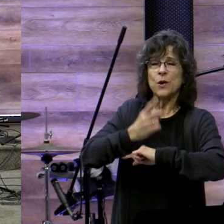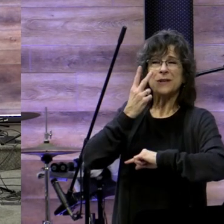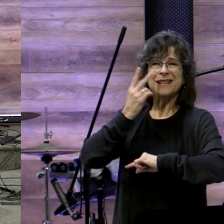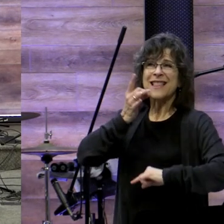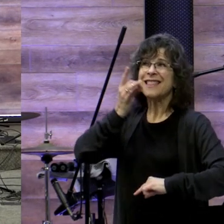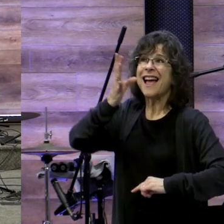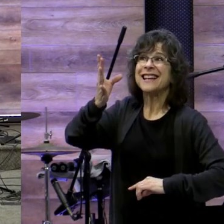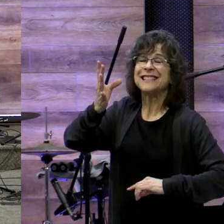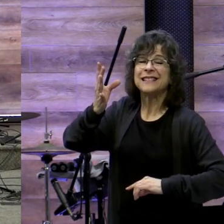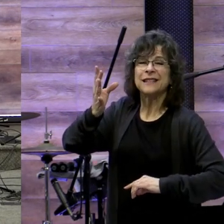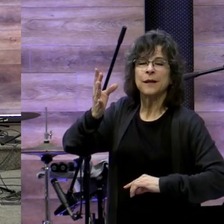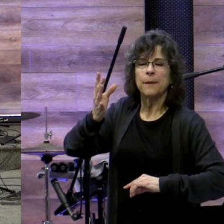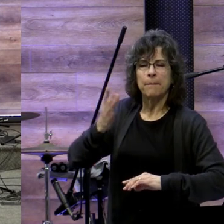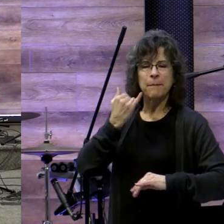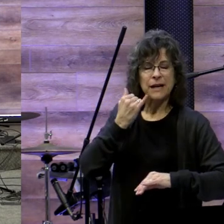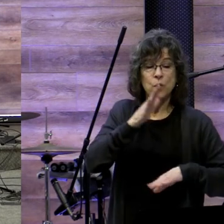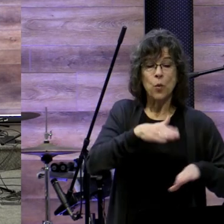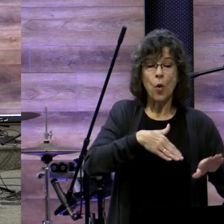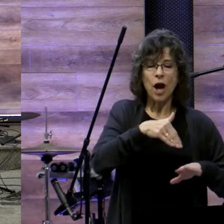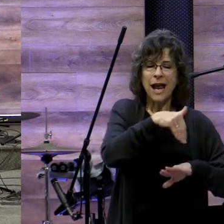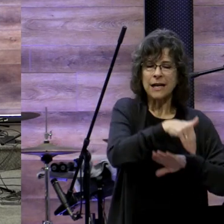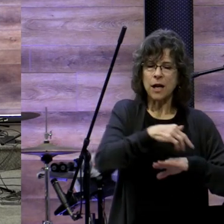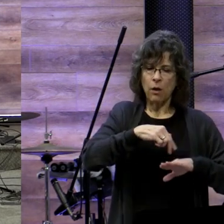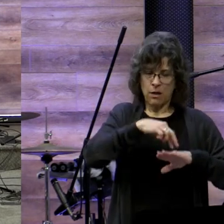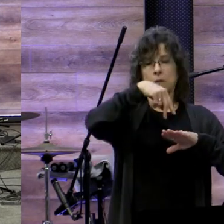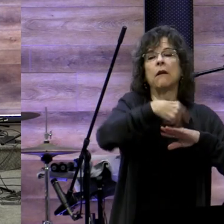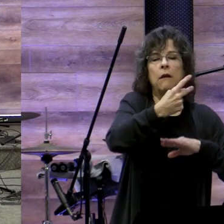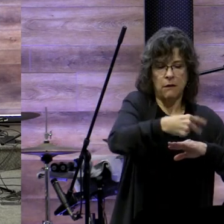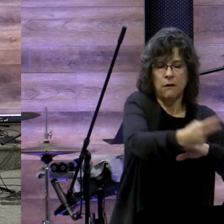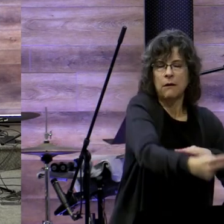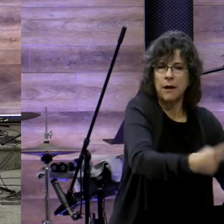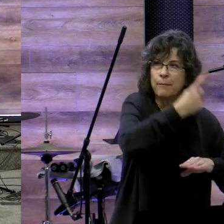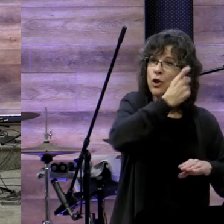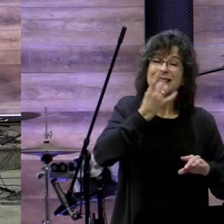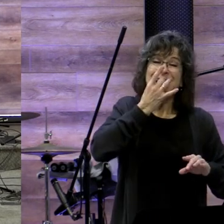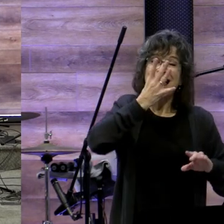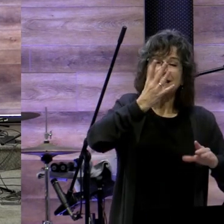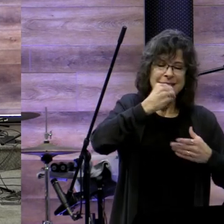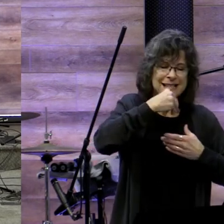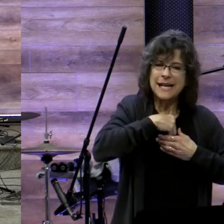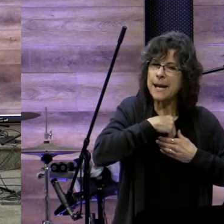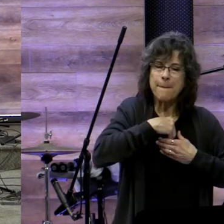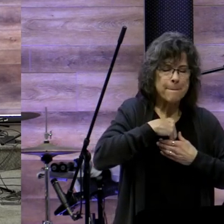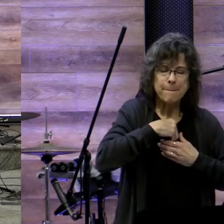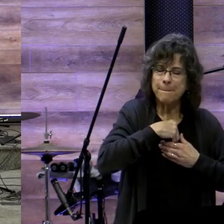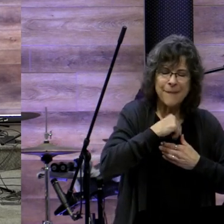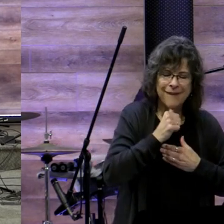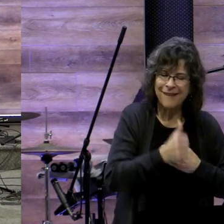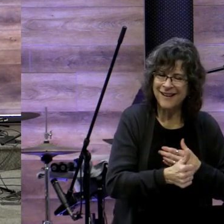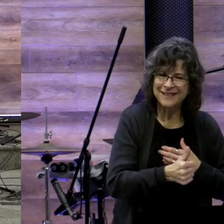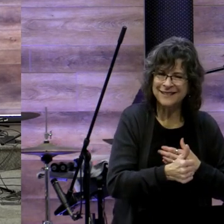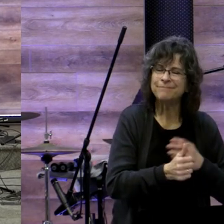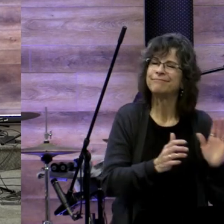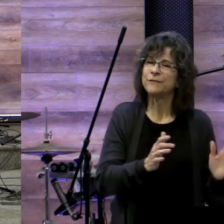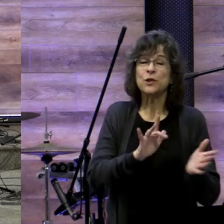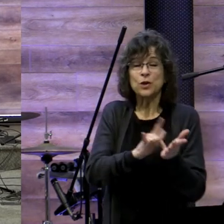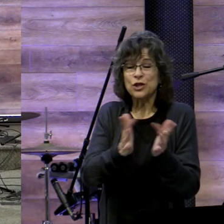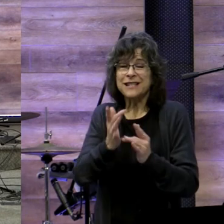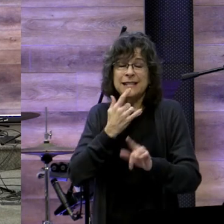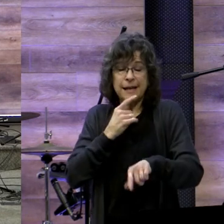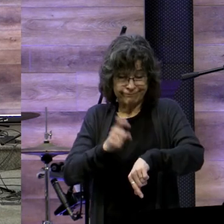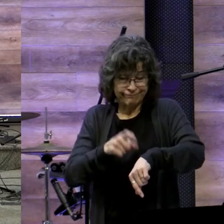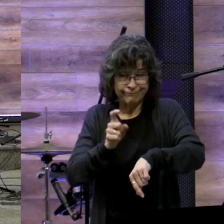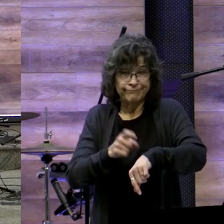But if anyone walks in the night, he stumbles, because the light is not in him. Jesus says, time is short, guys. We've got work to